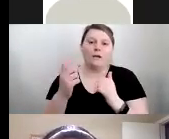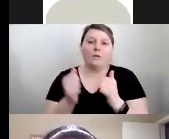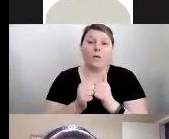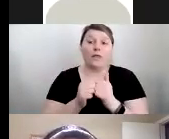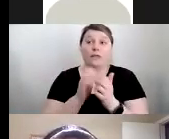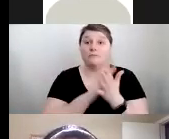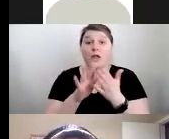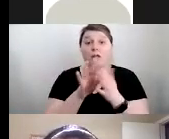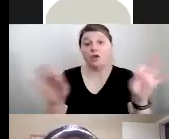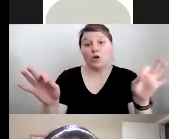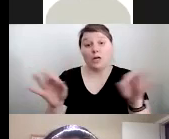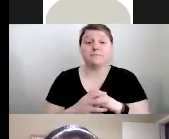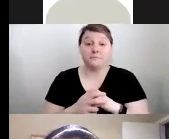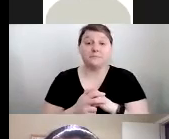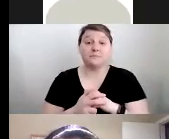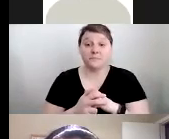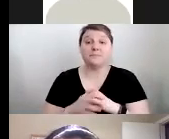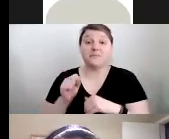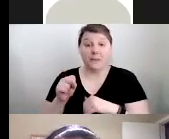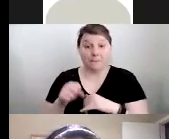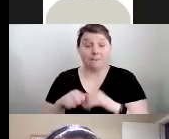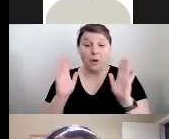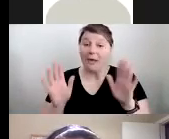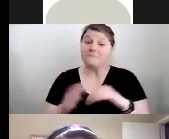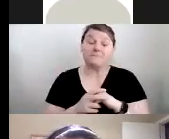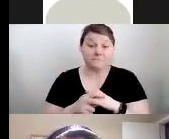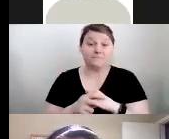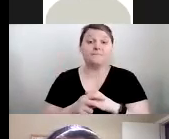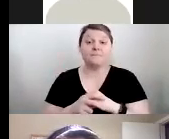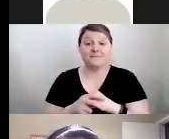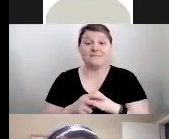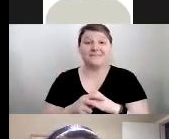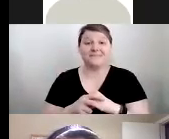degree. Yep, fantastic.